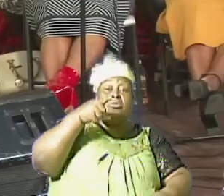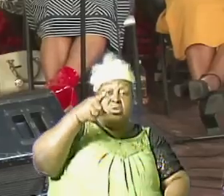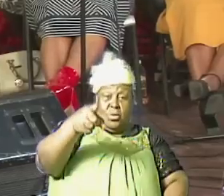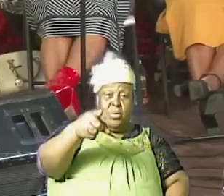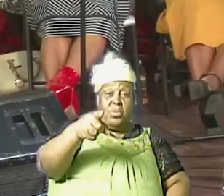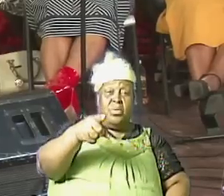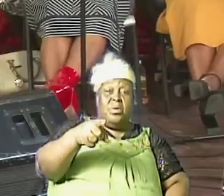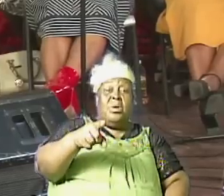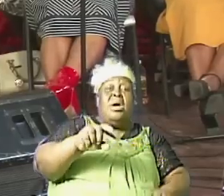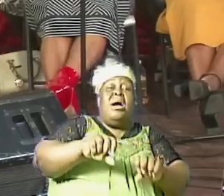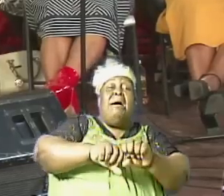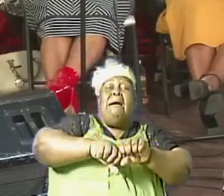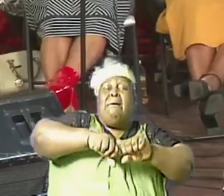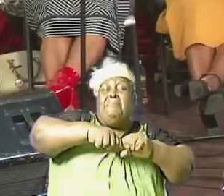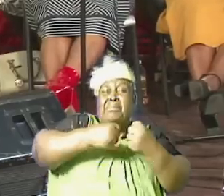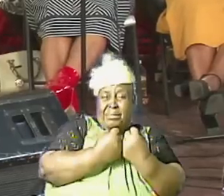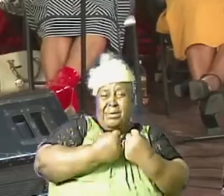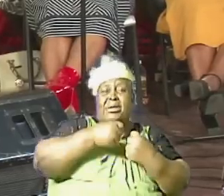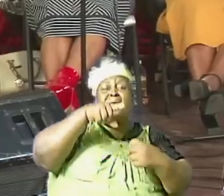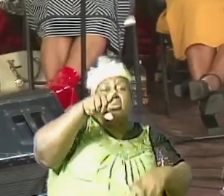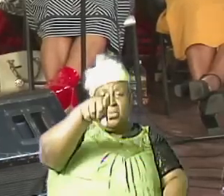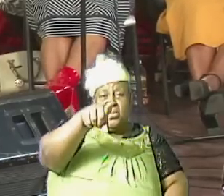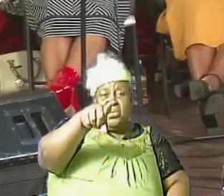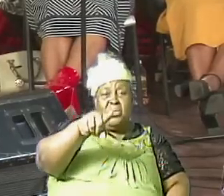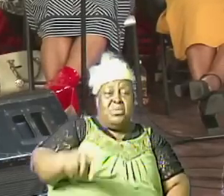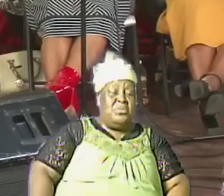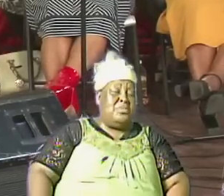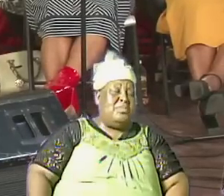you or break you.